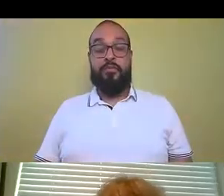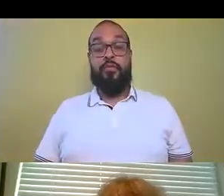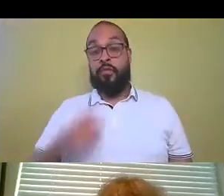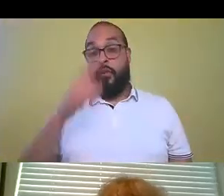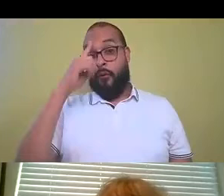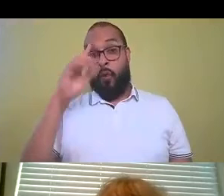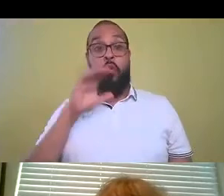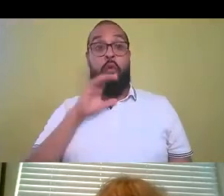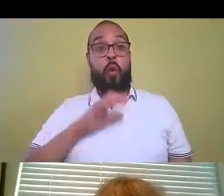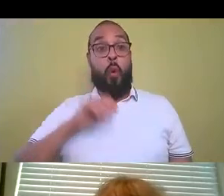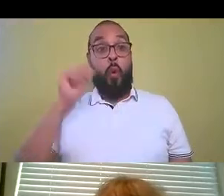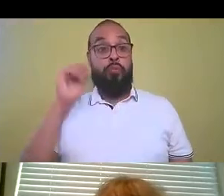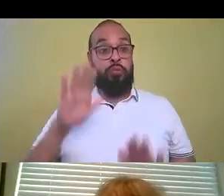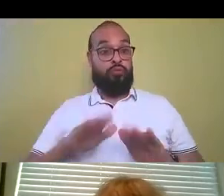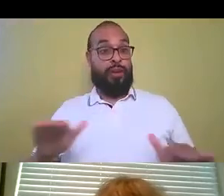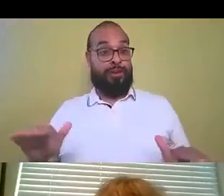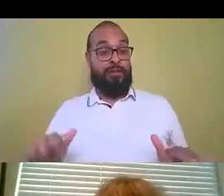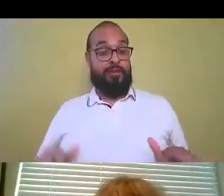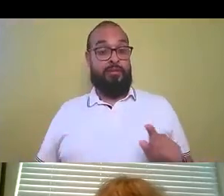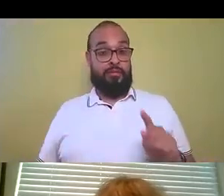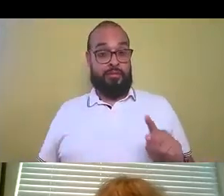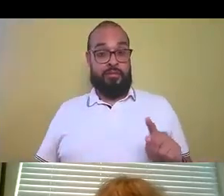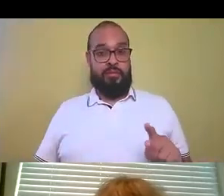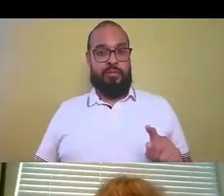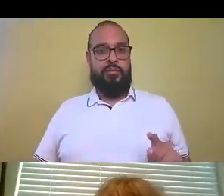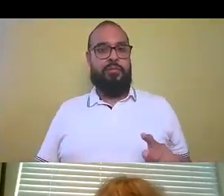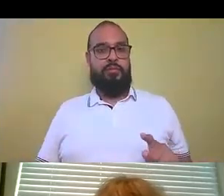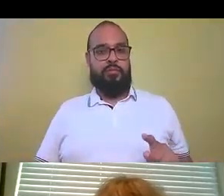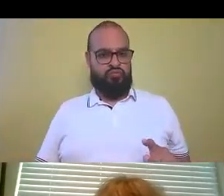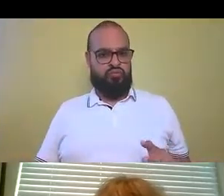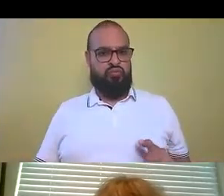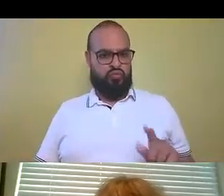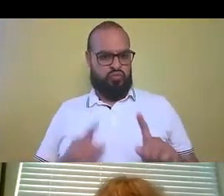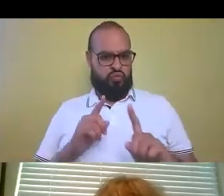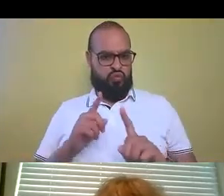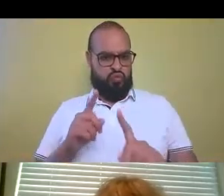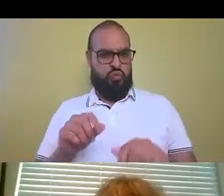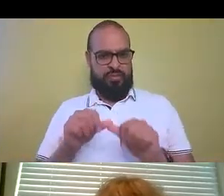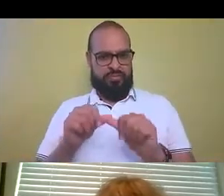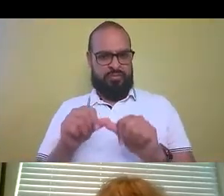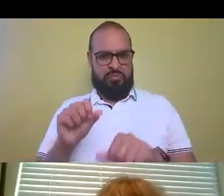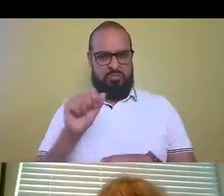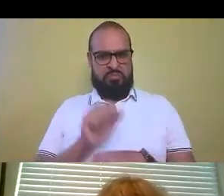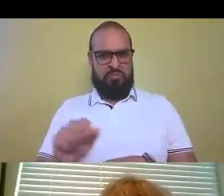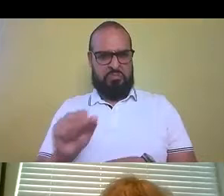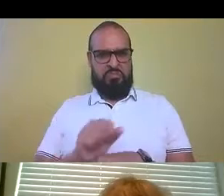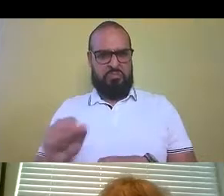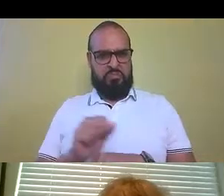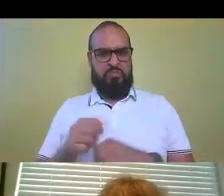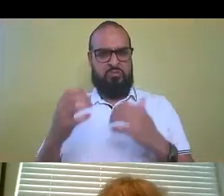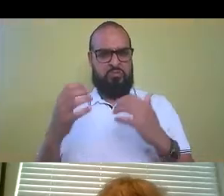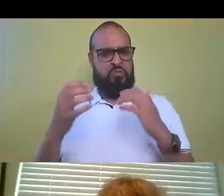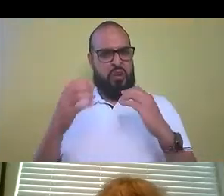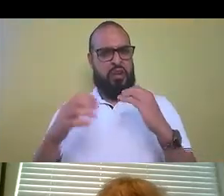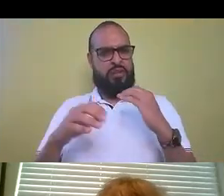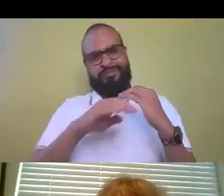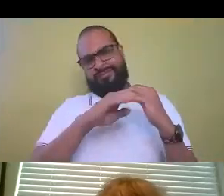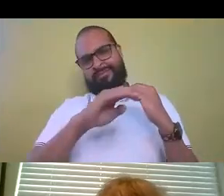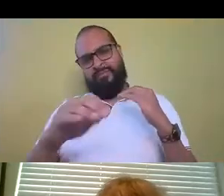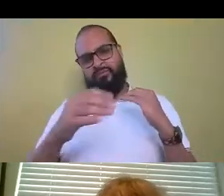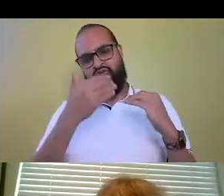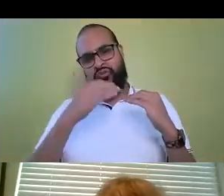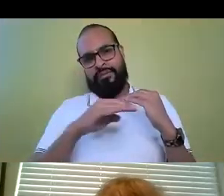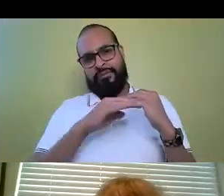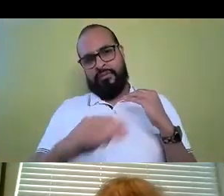if we're still working hard on keeping that arousal in an optimal state, but it's been challenged in